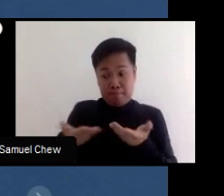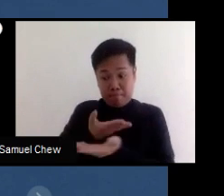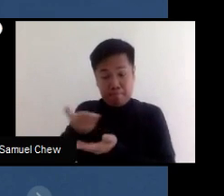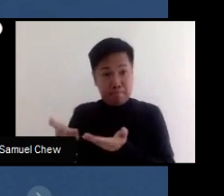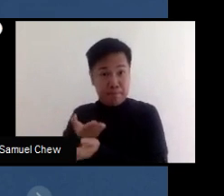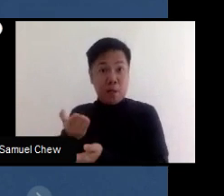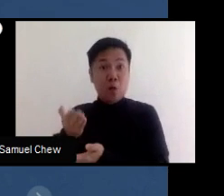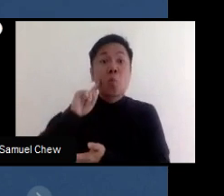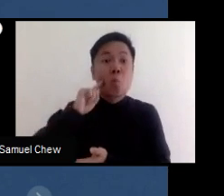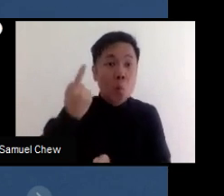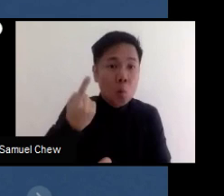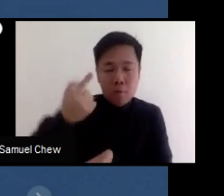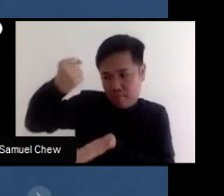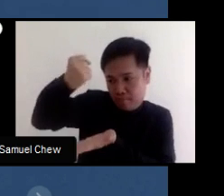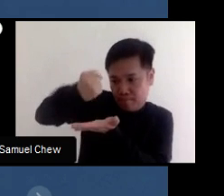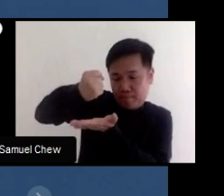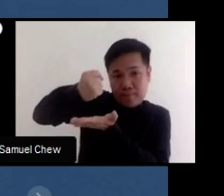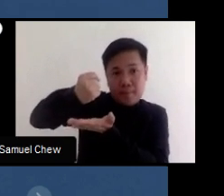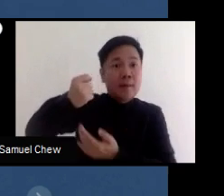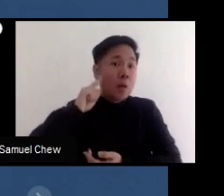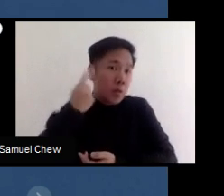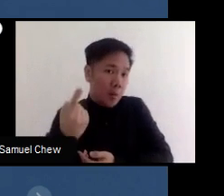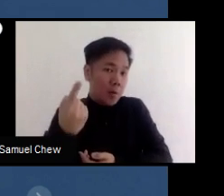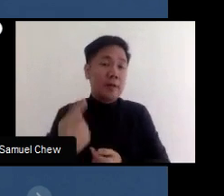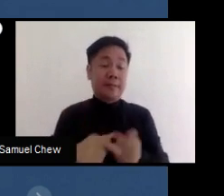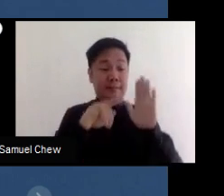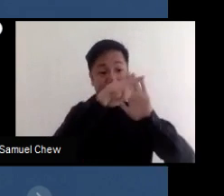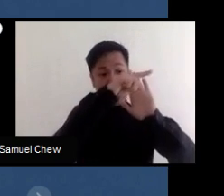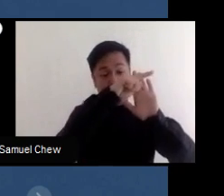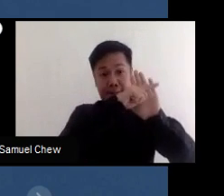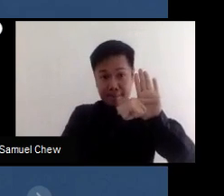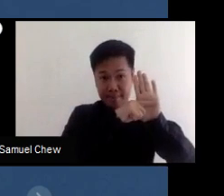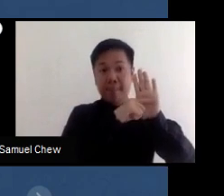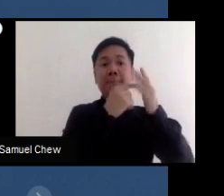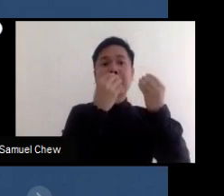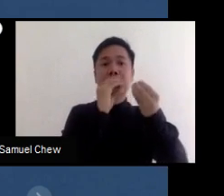the report of the committee under agenda item 5.